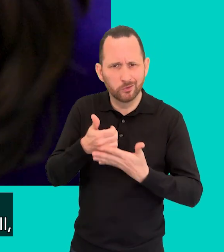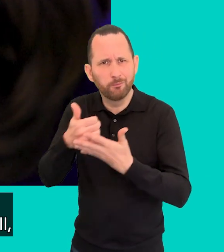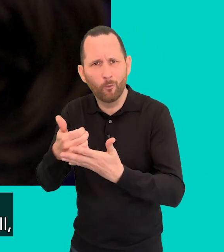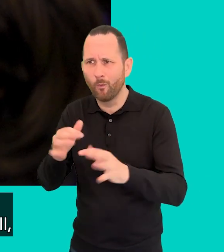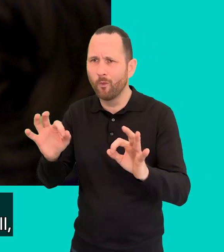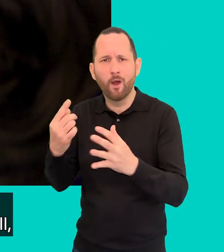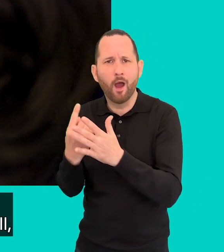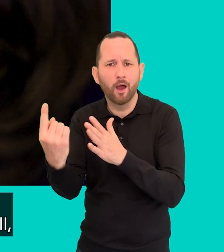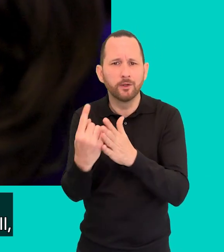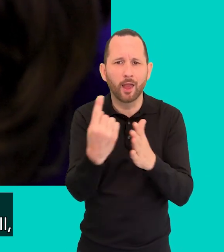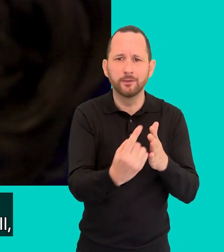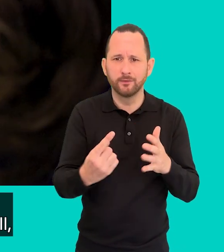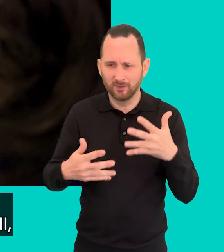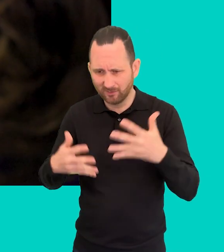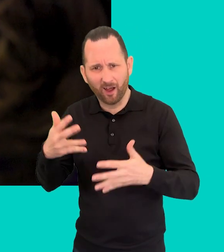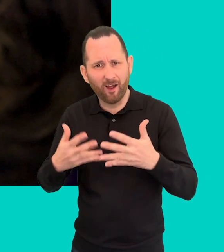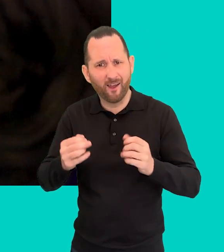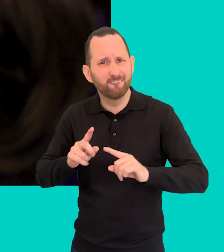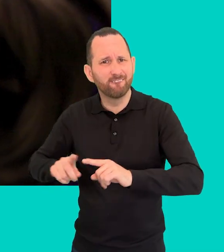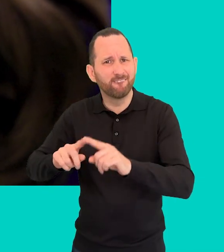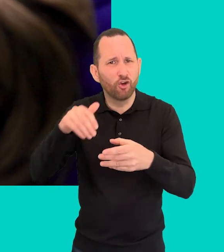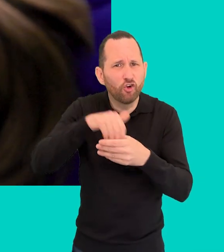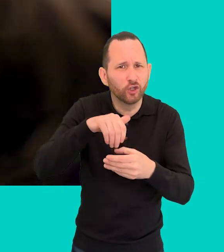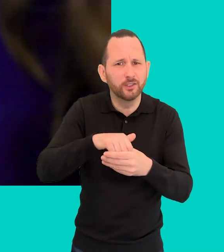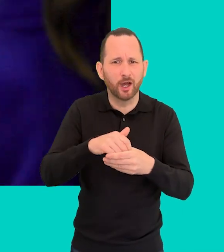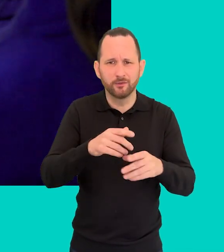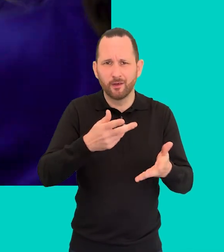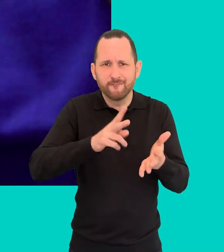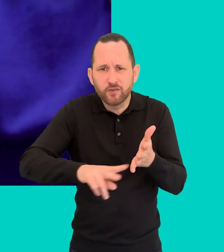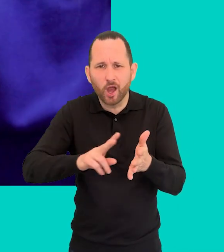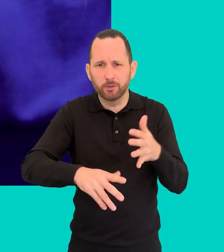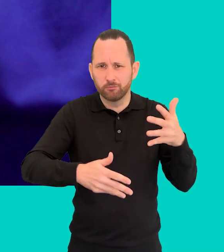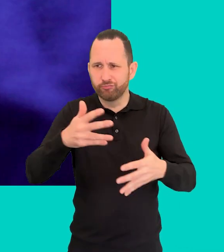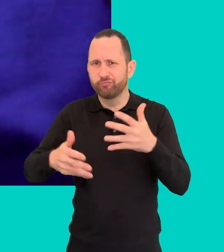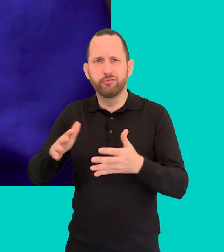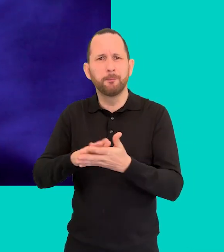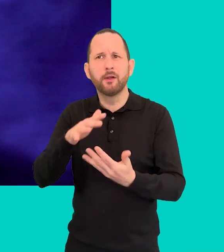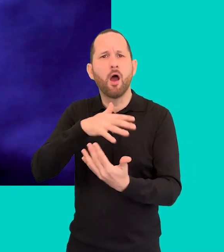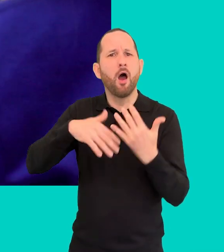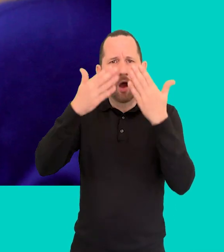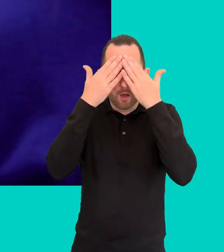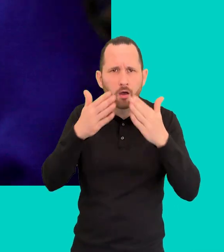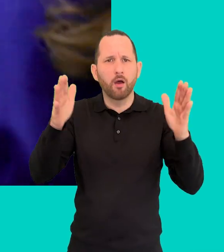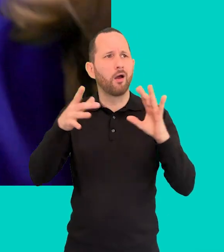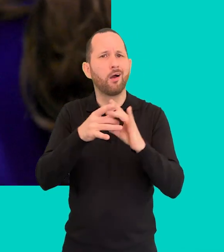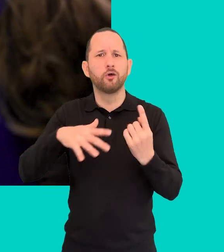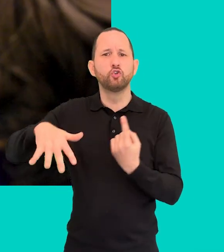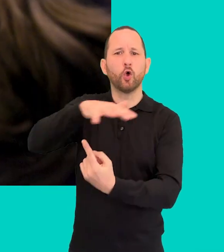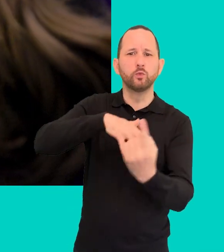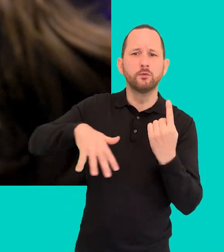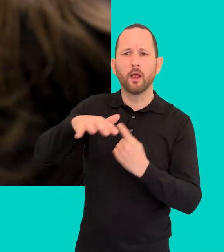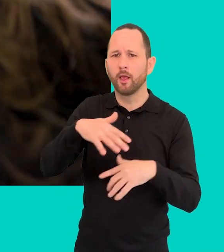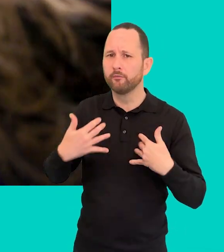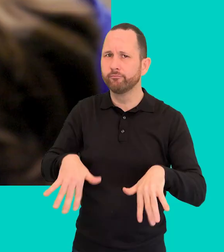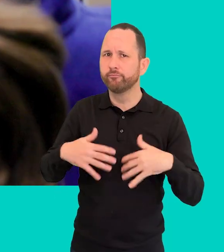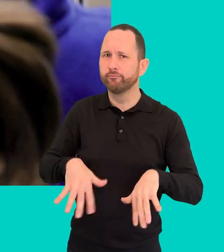the context around sign language as well, which I think is really important. Gives them a really good social understanding. One of the main